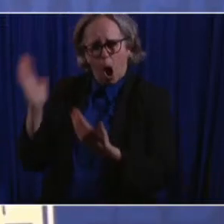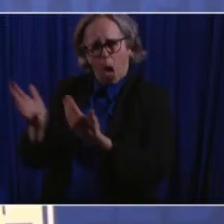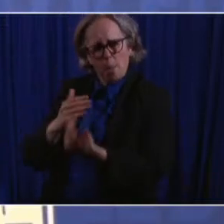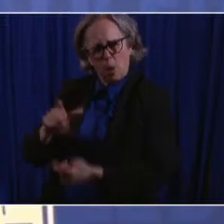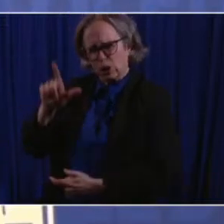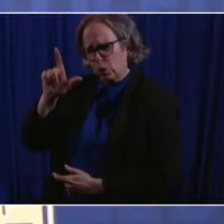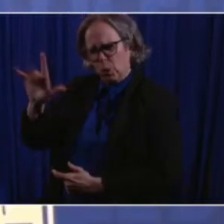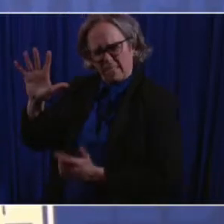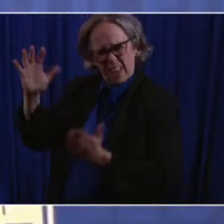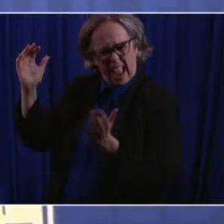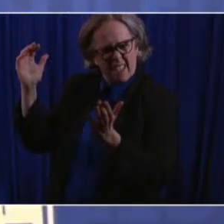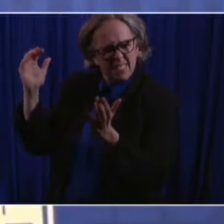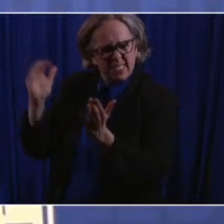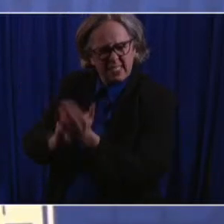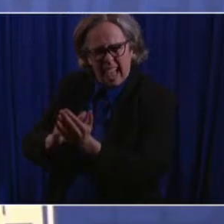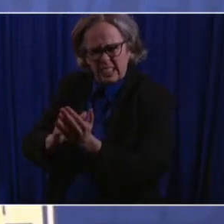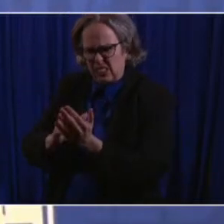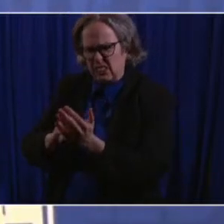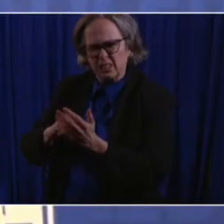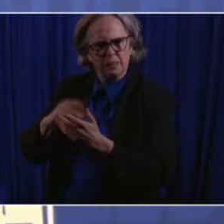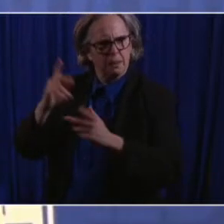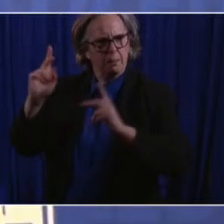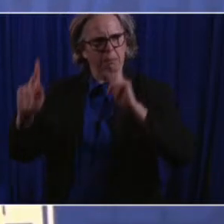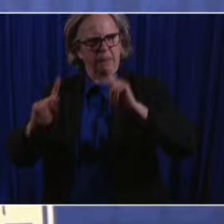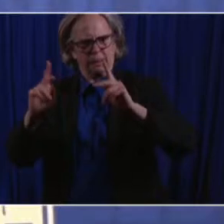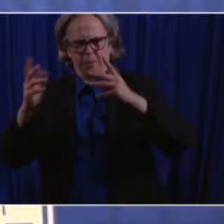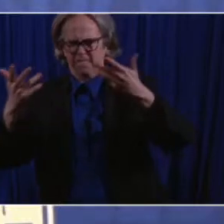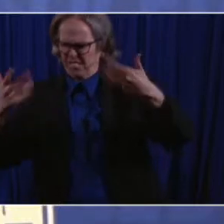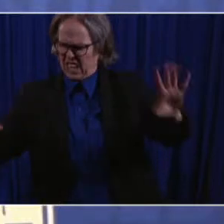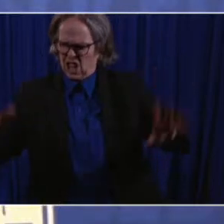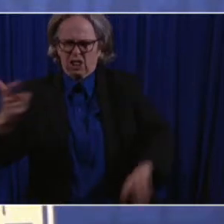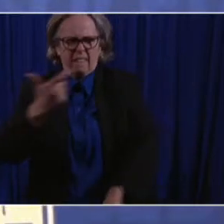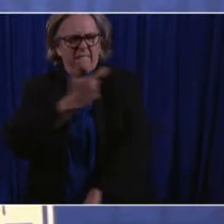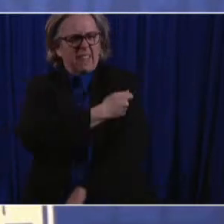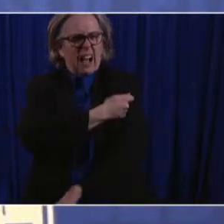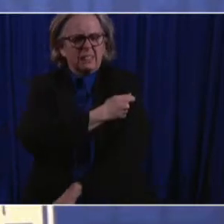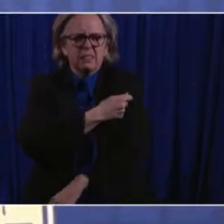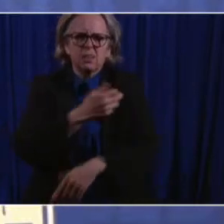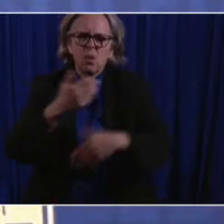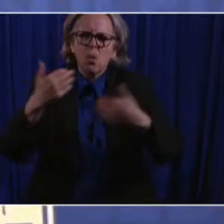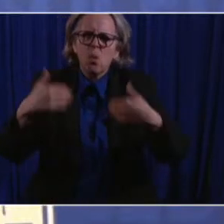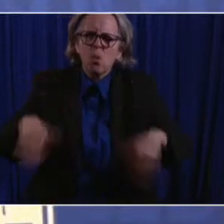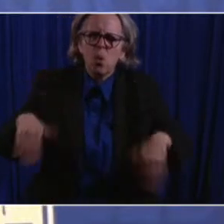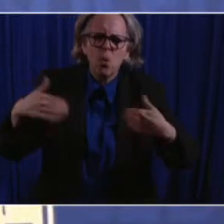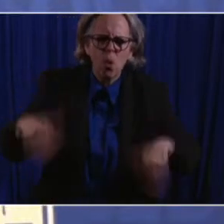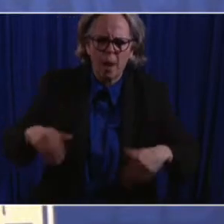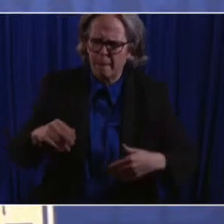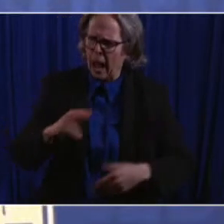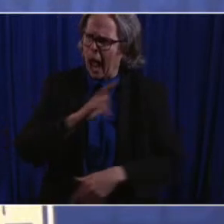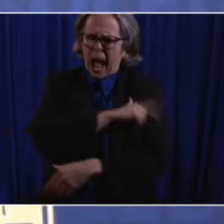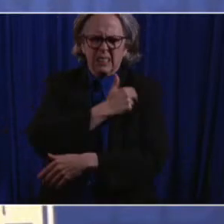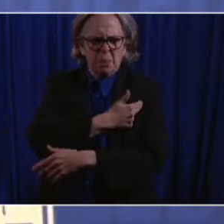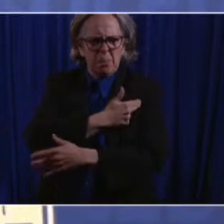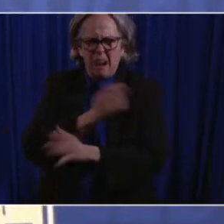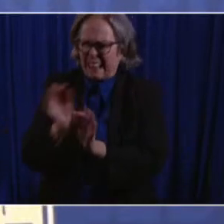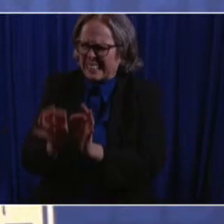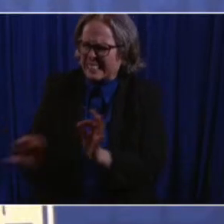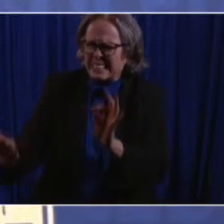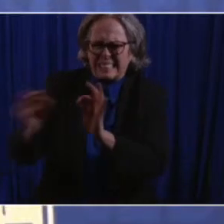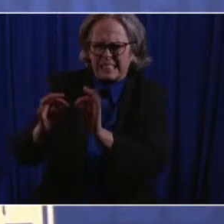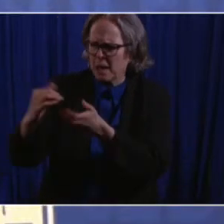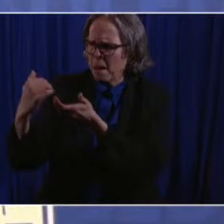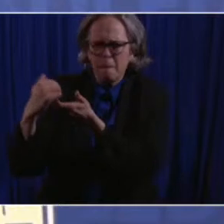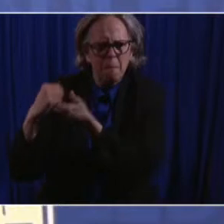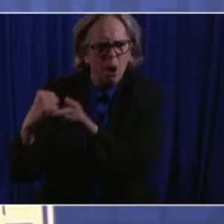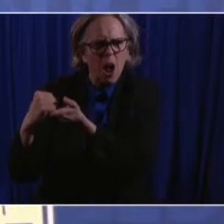which is yet another great example of how critical this hospital is to the Toledo community. Again,